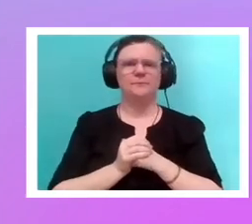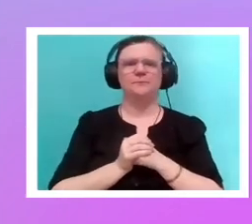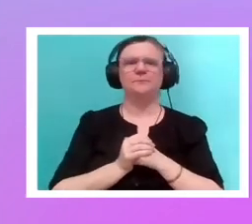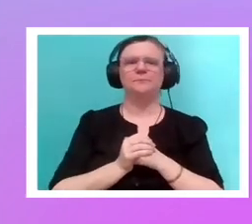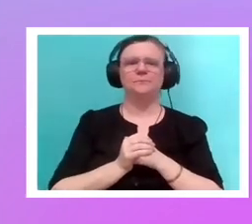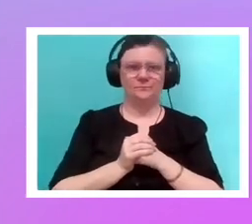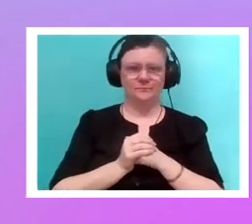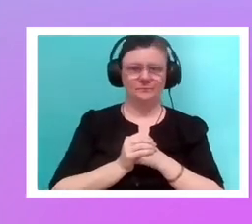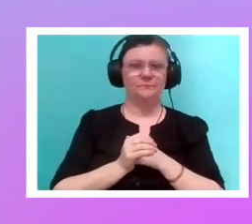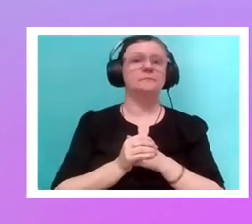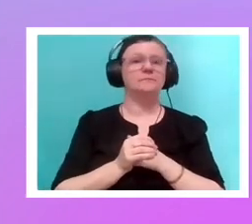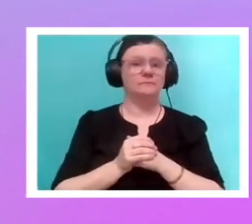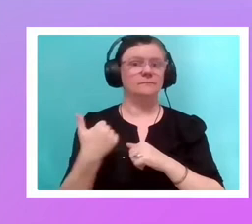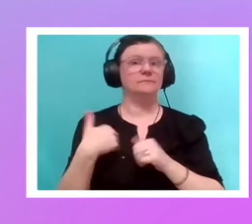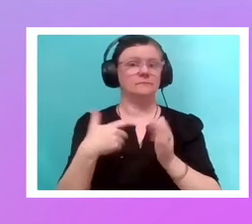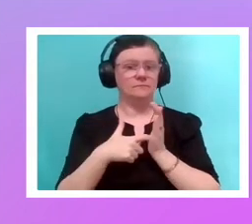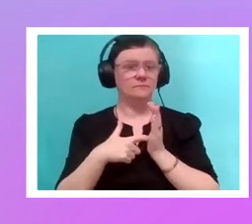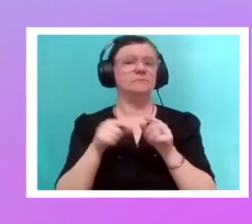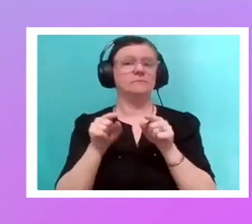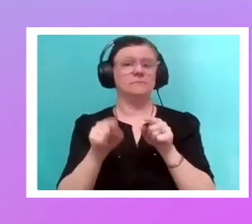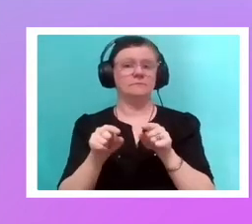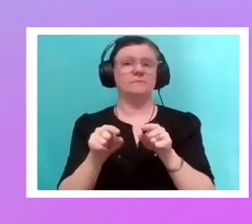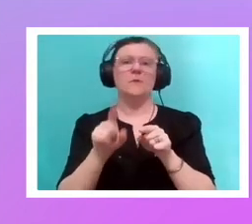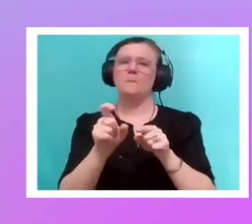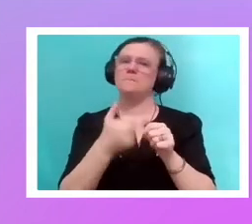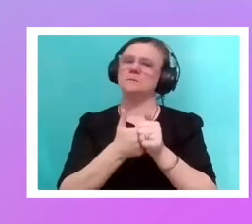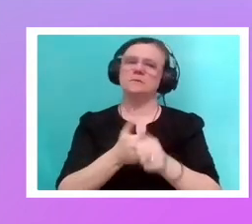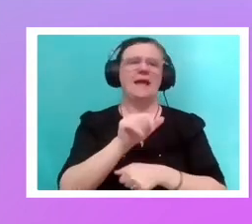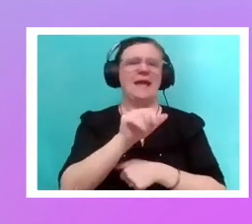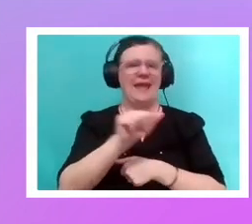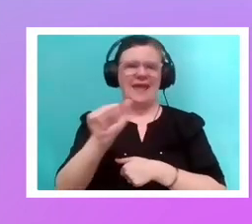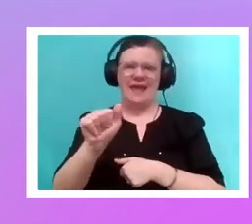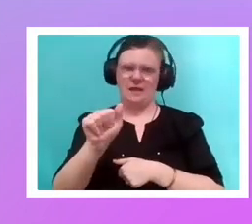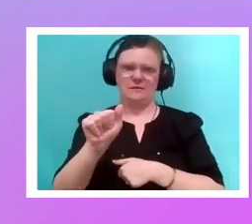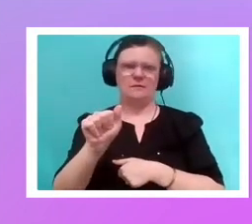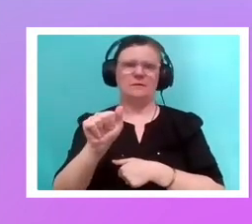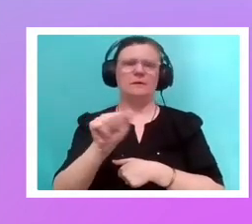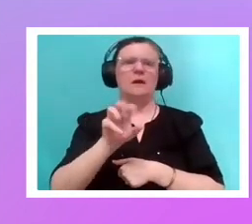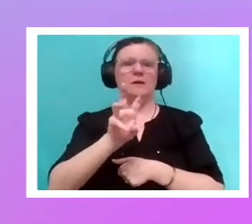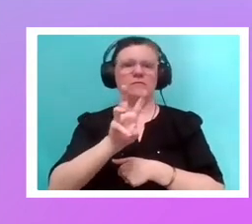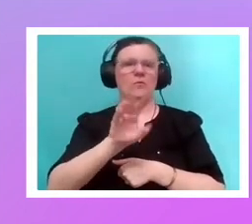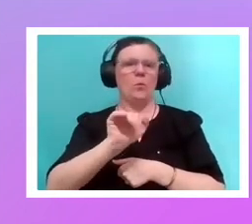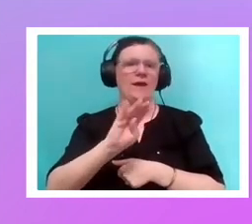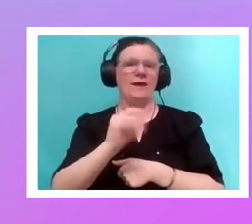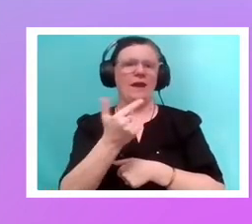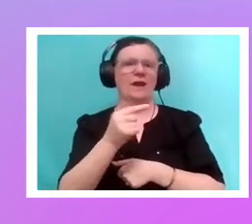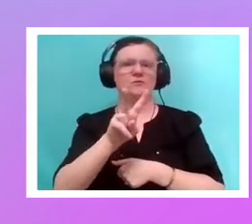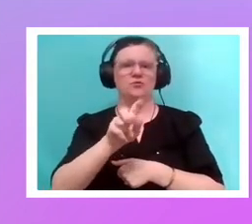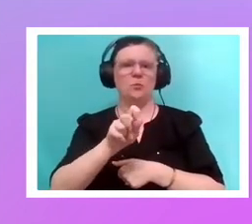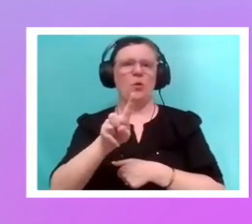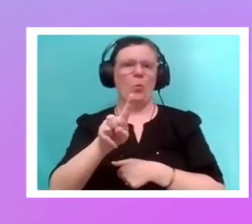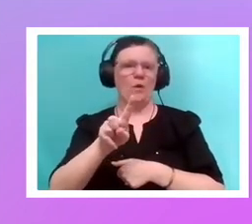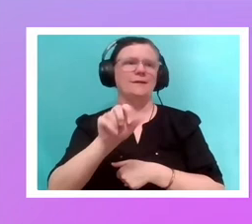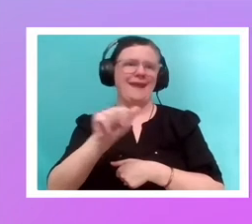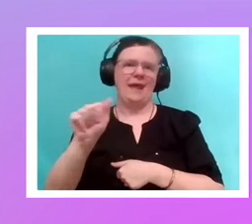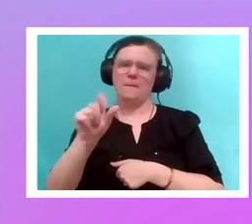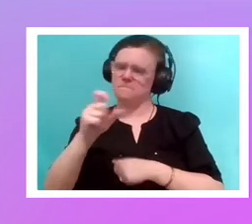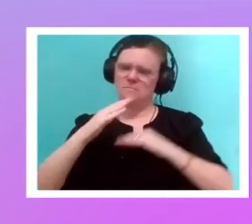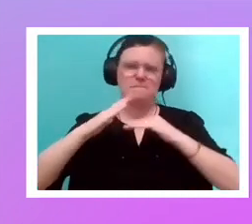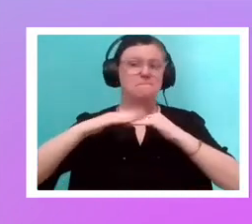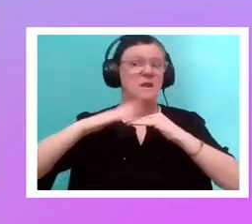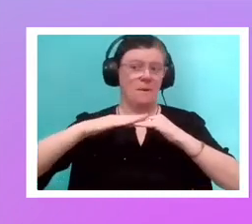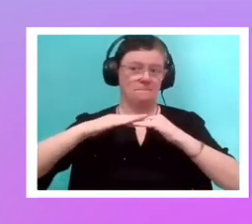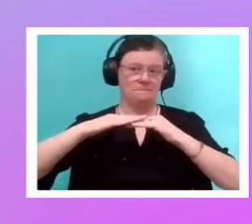So within central government, digital services must meet level AA of the Web Content Accessibility Guidelines, WCAG 2.1 as a